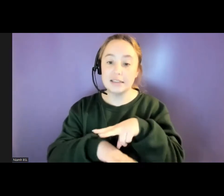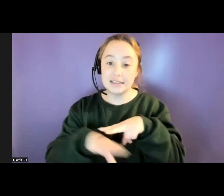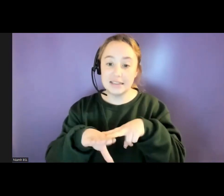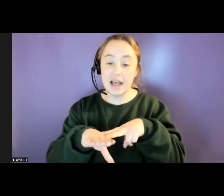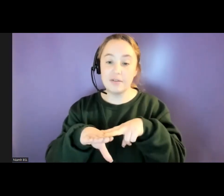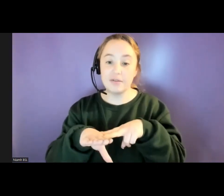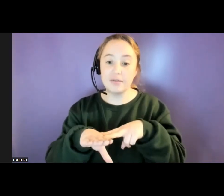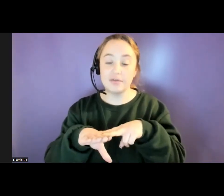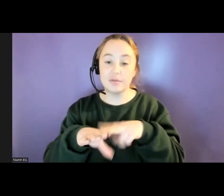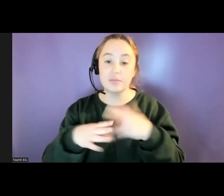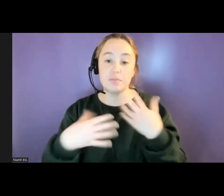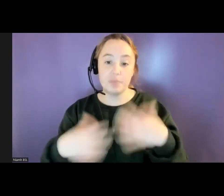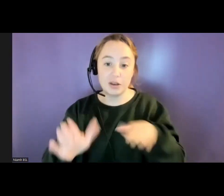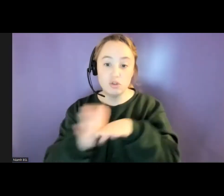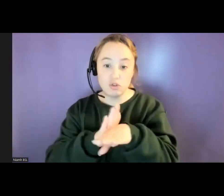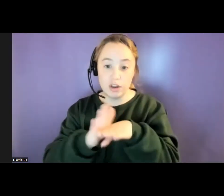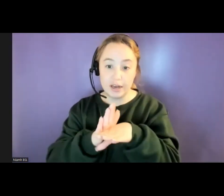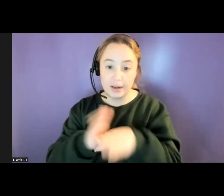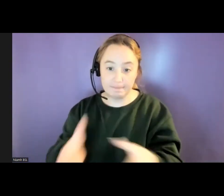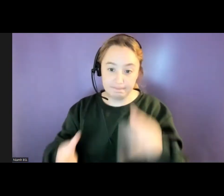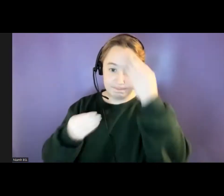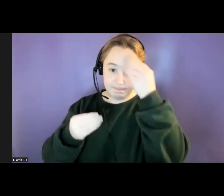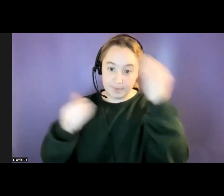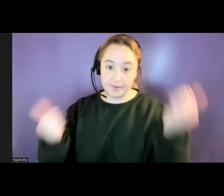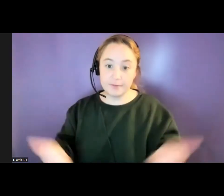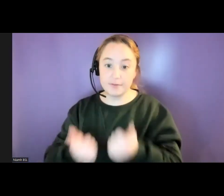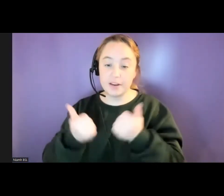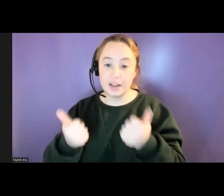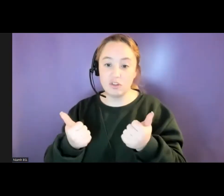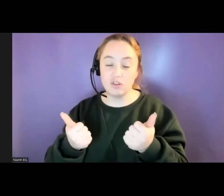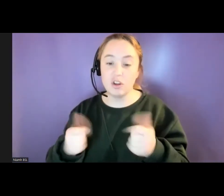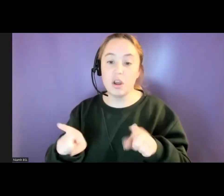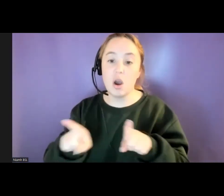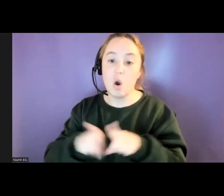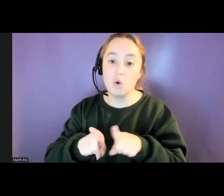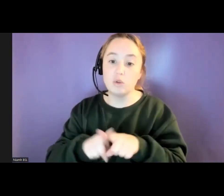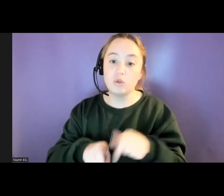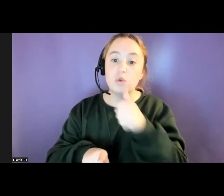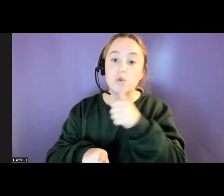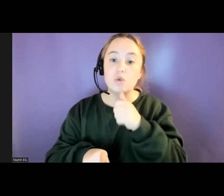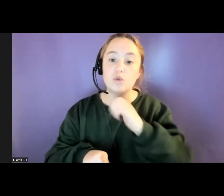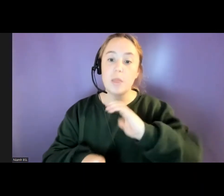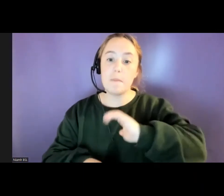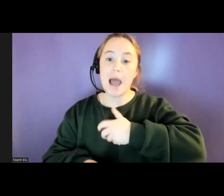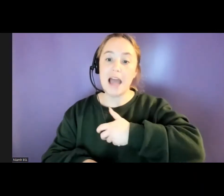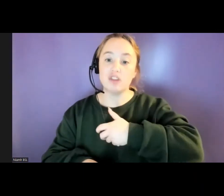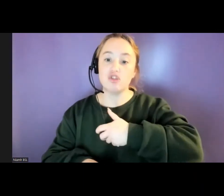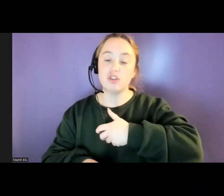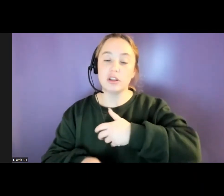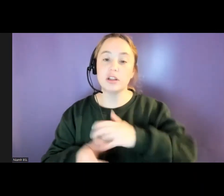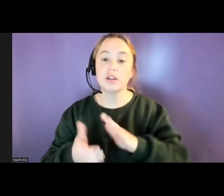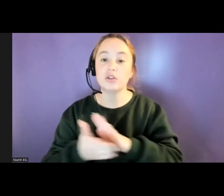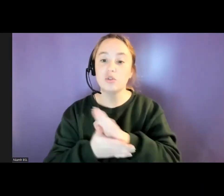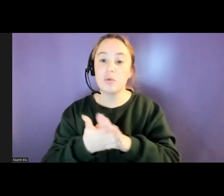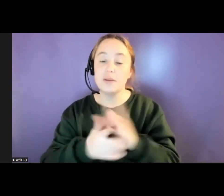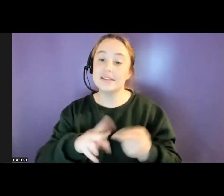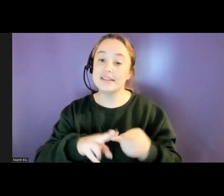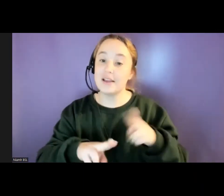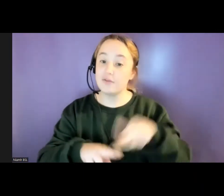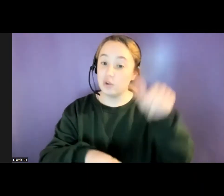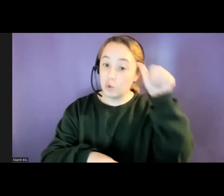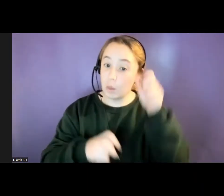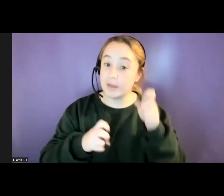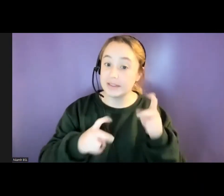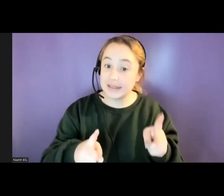the relevant training associated display the Sunflower badge as well. So it means if you're aware of the scheme,